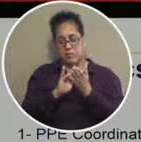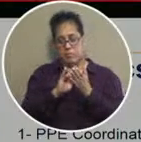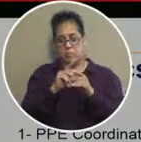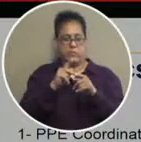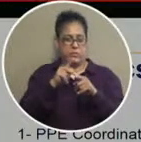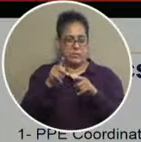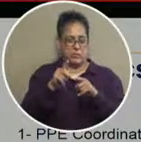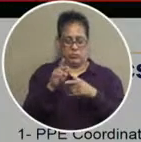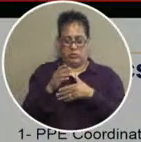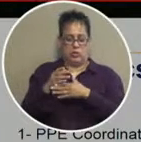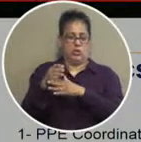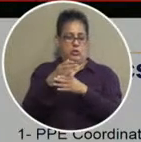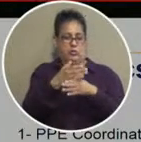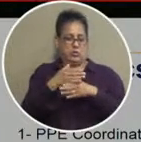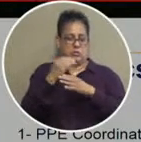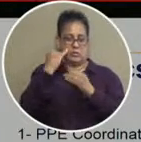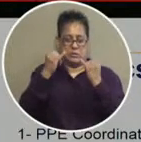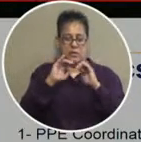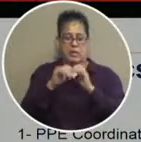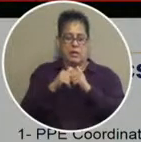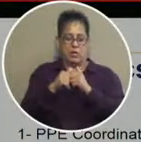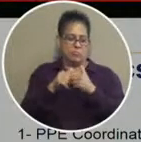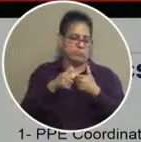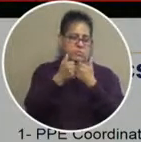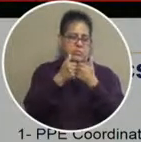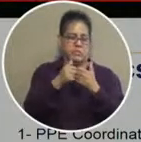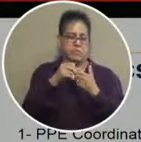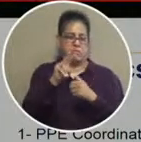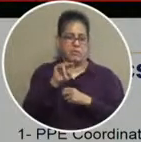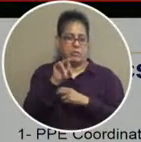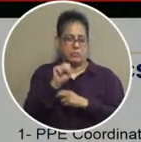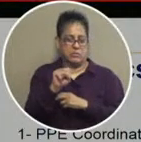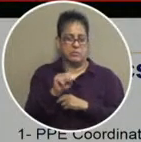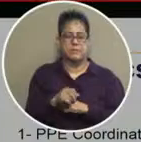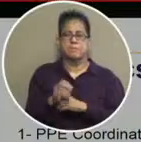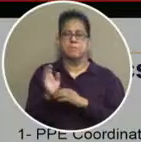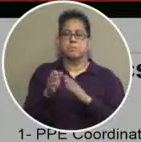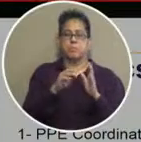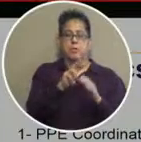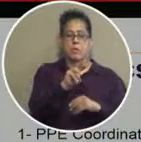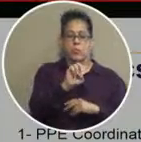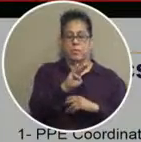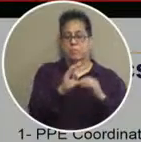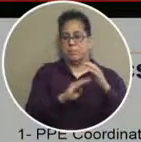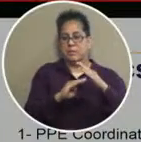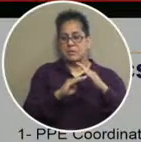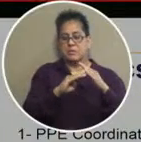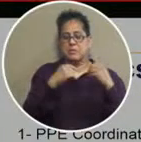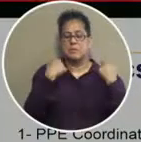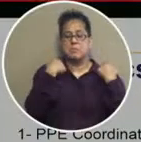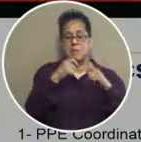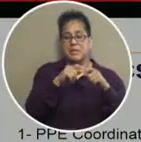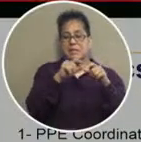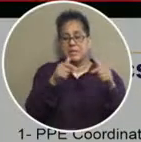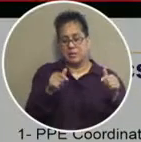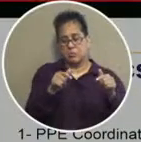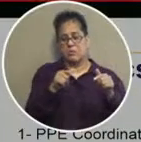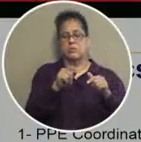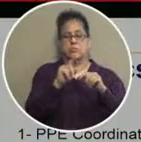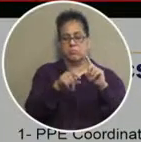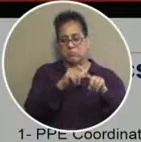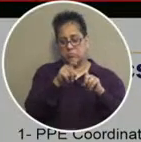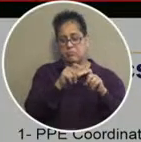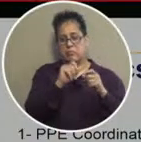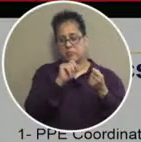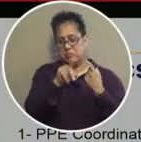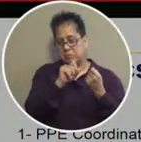share ideas about how to combat this virus. We are also creating a web-based Spanish language forum to ask questions and get feedback